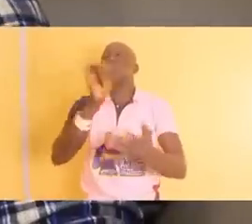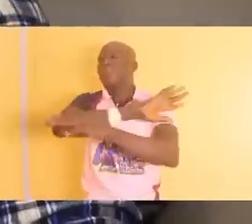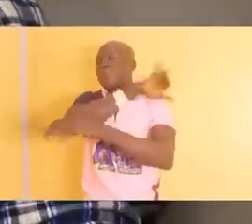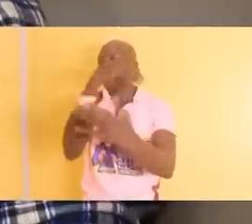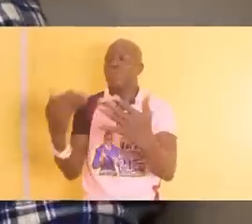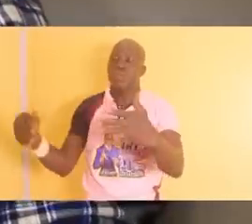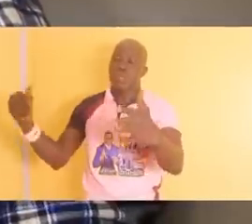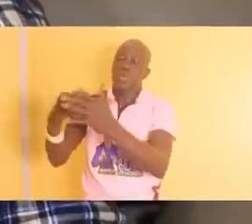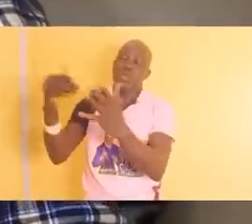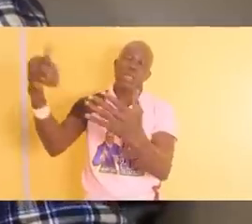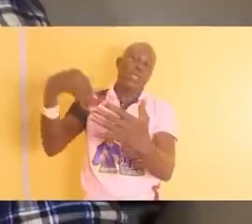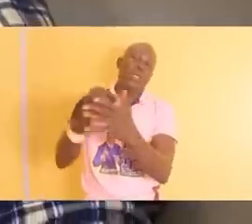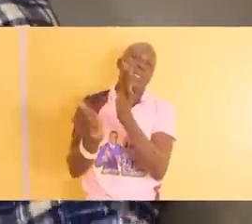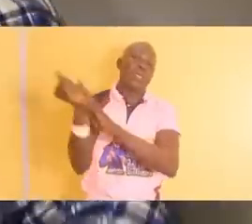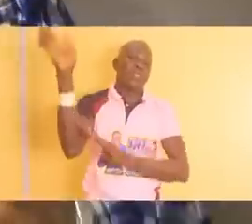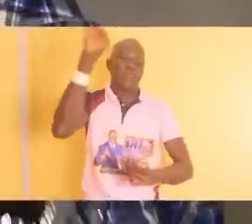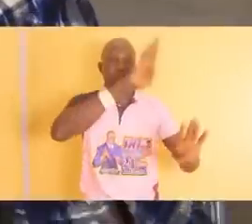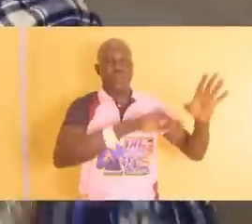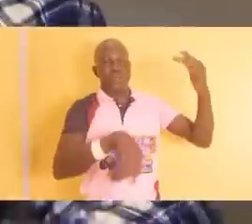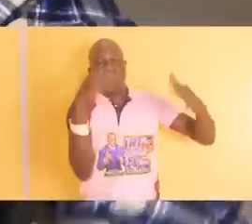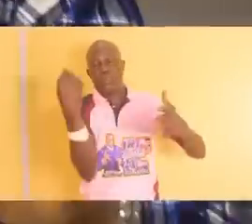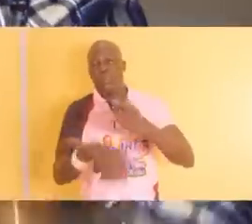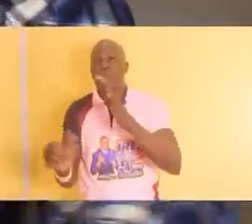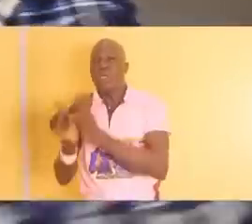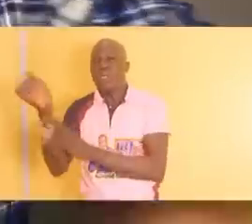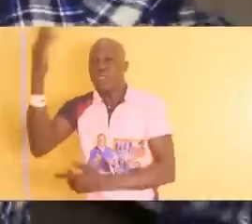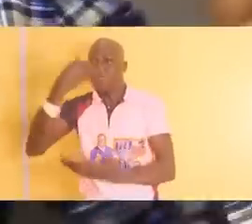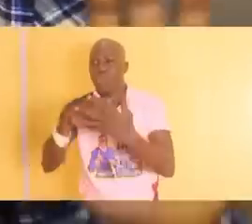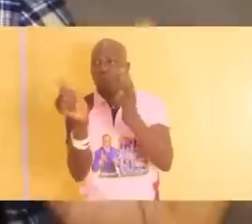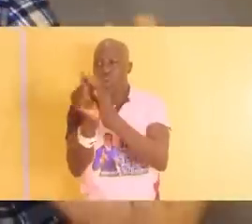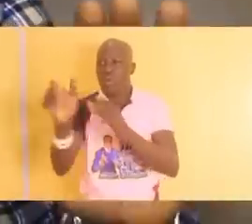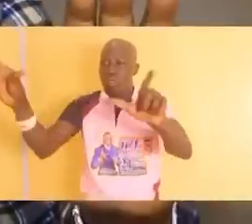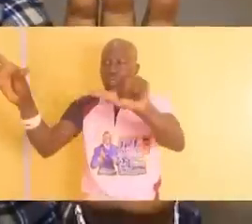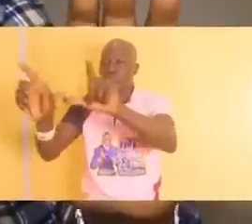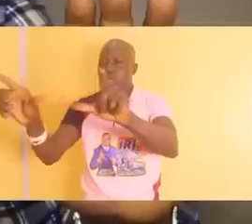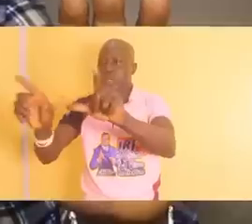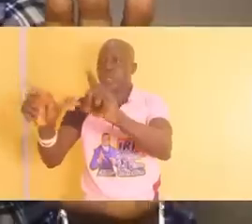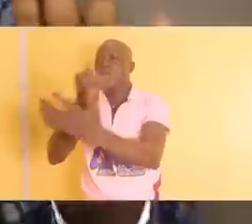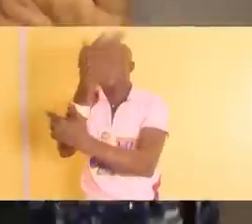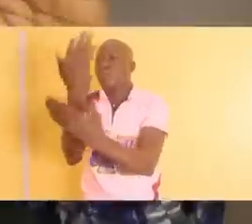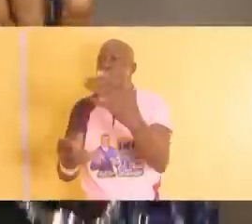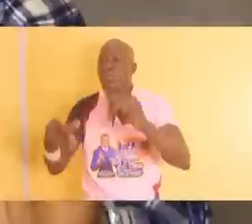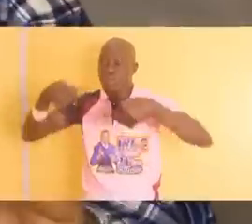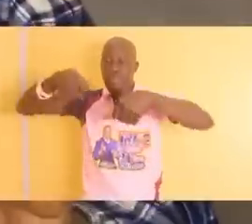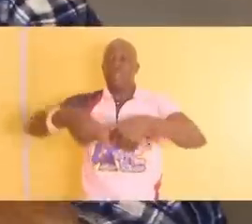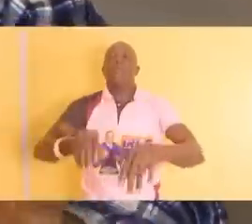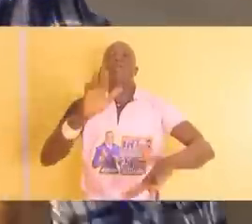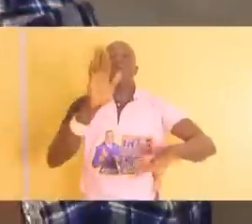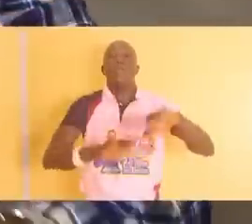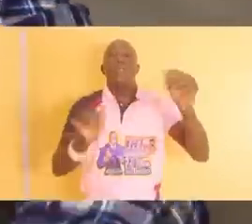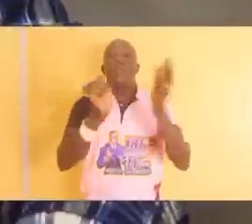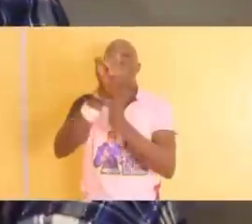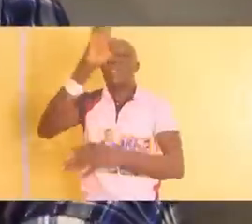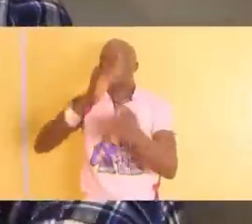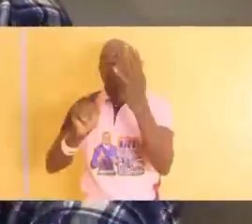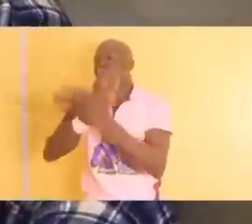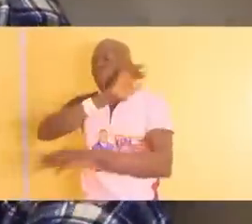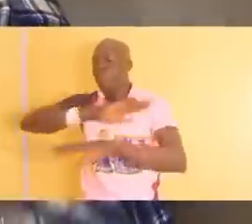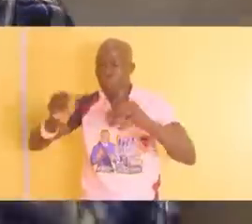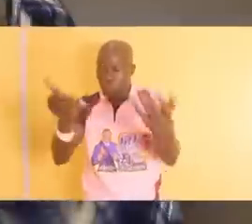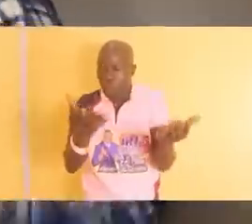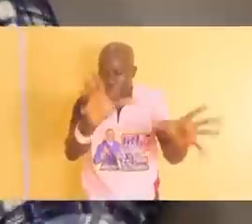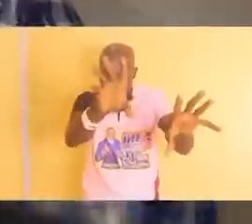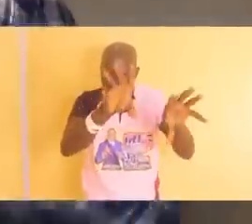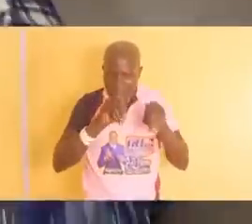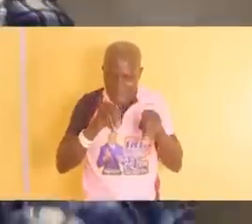money again. Oh, that bus is very tough. Oh, my level. You should make one to remain stagnant. Oh, that's and if you